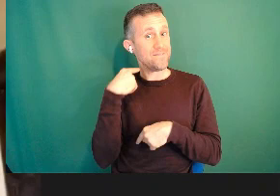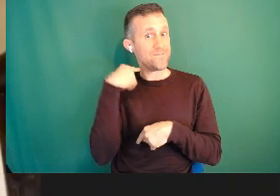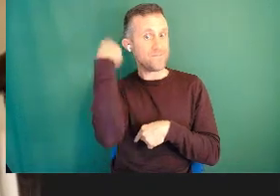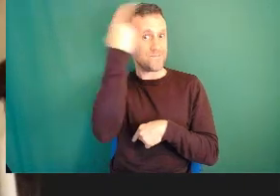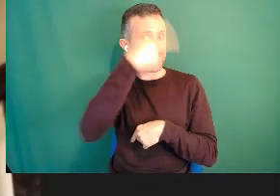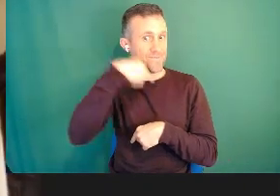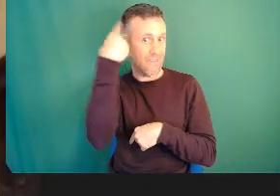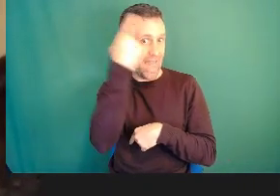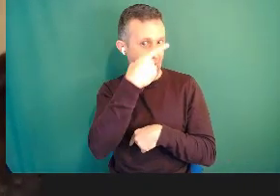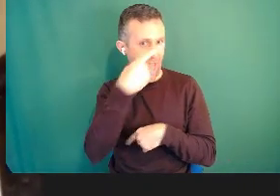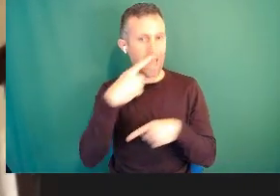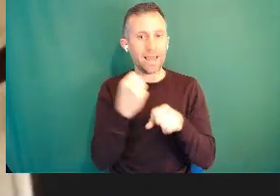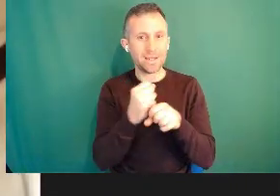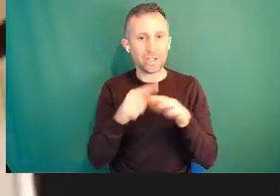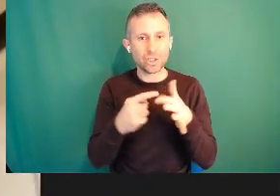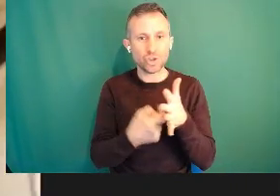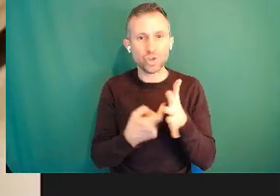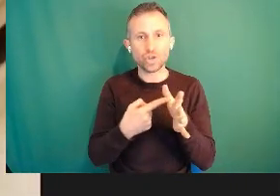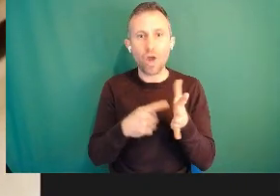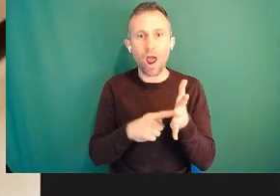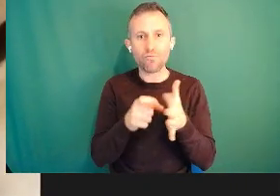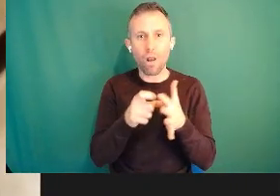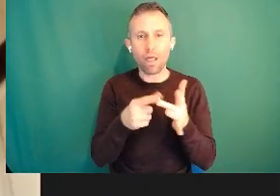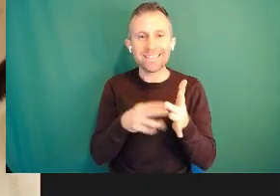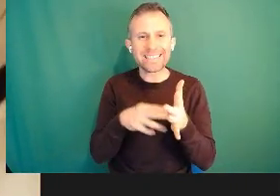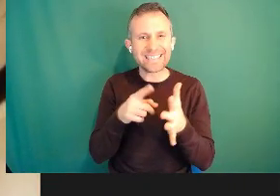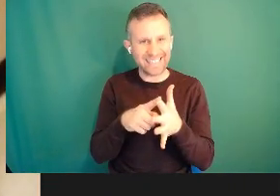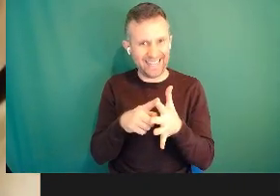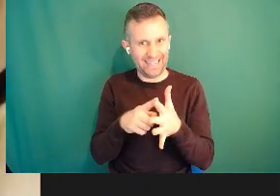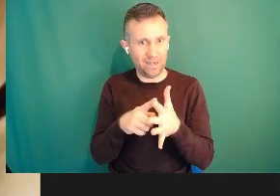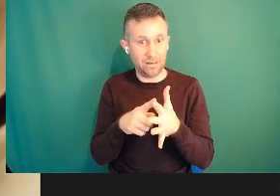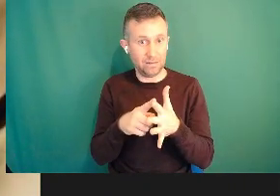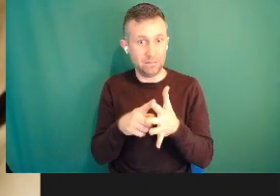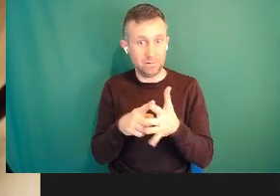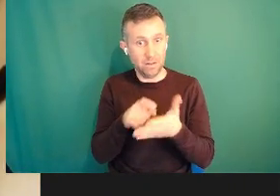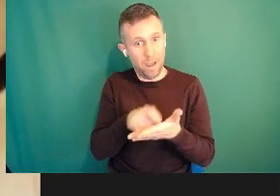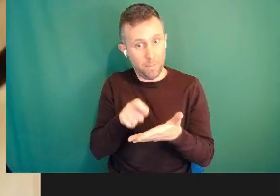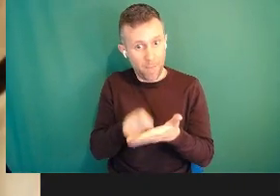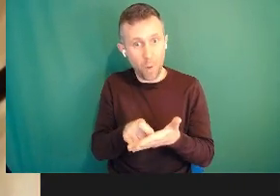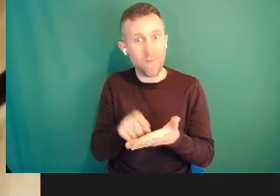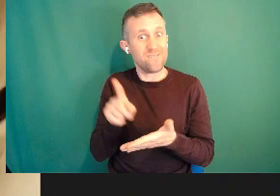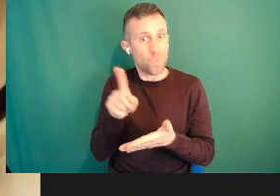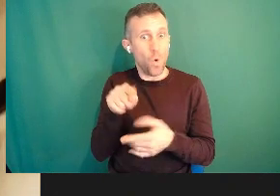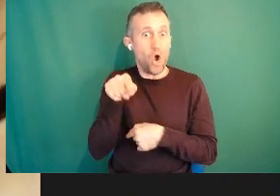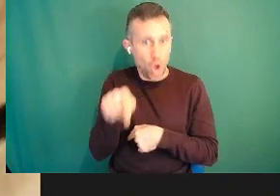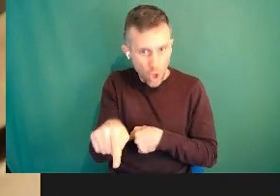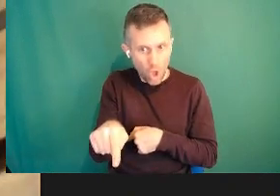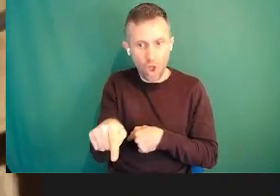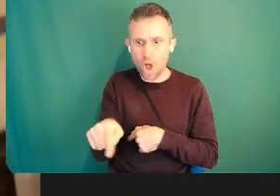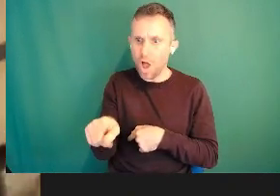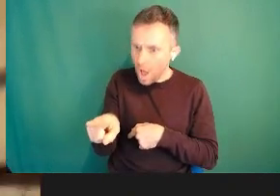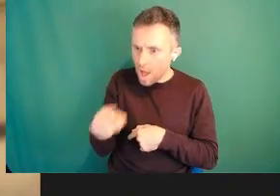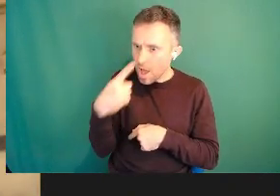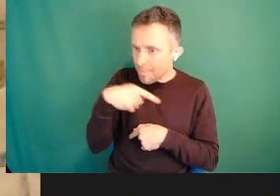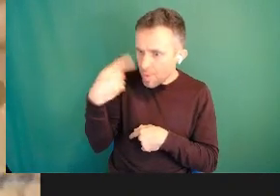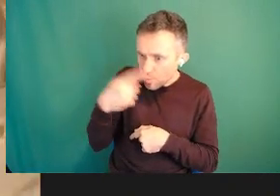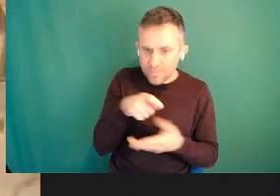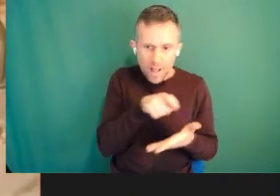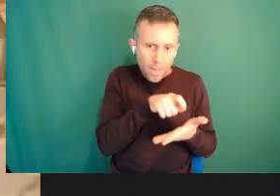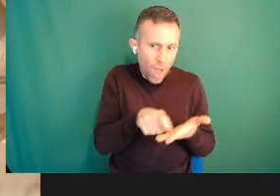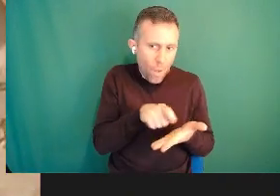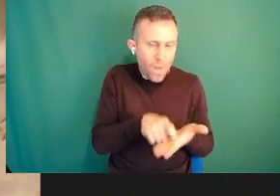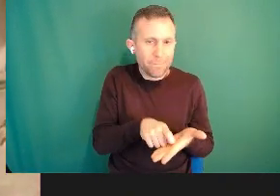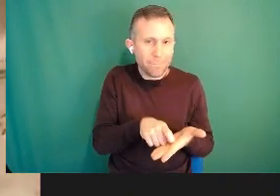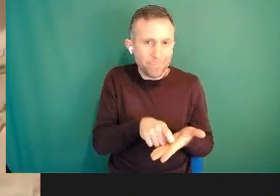So yes, it's named after her. She was a Fitzgerald, so that's a very important family in Ireland. And the always on their crest is